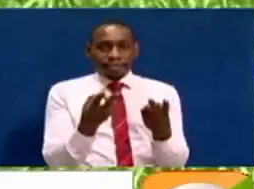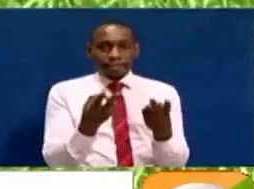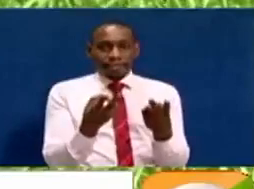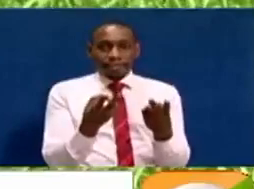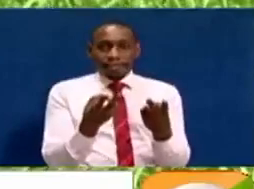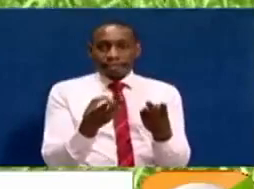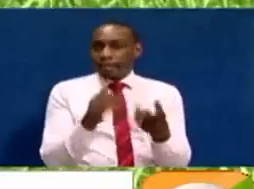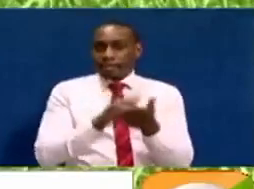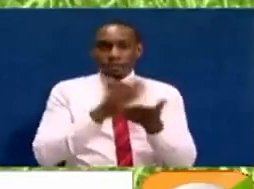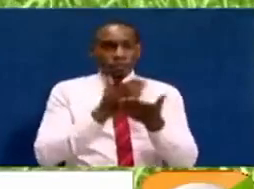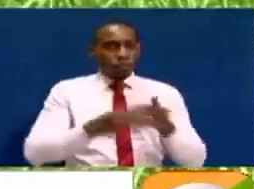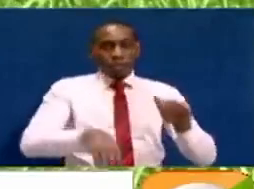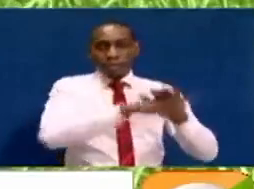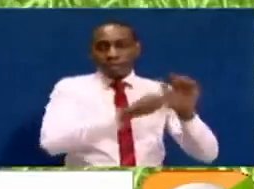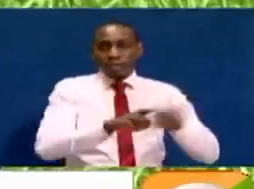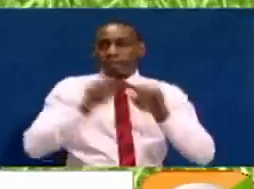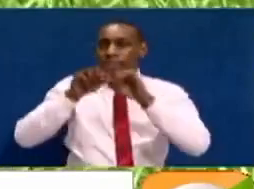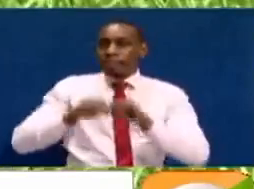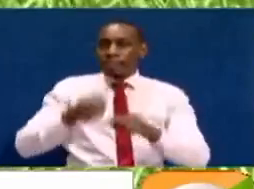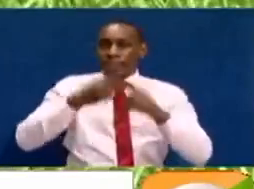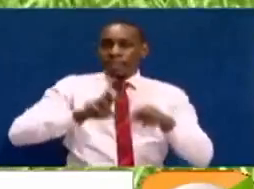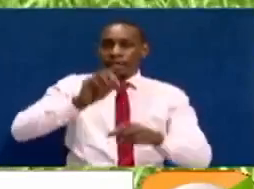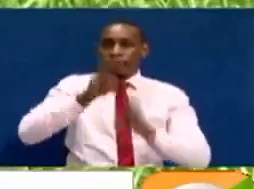watakuwa kando kabisa, hata kama wanategemea 22 watarudi.